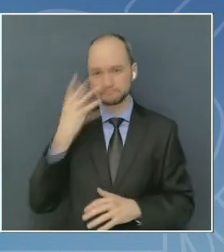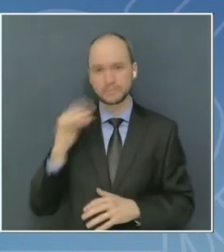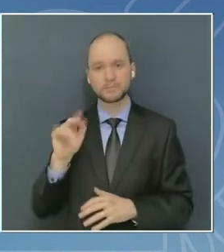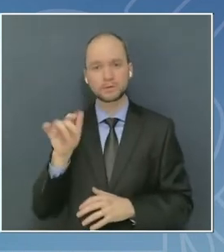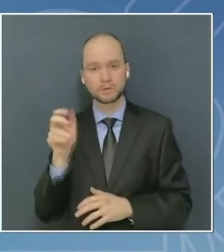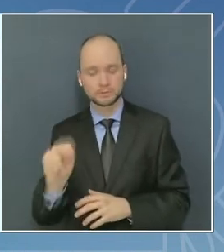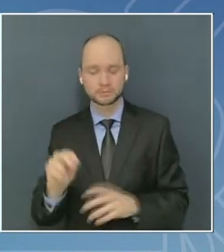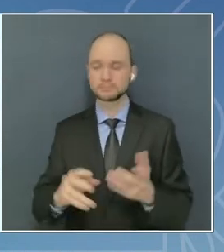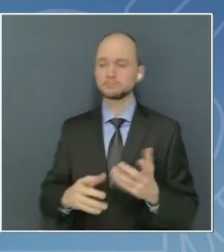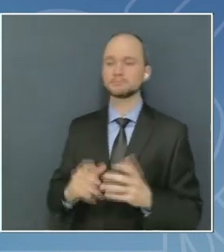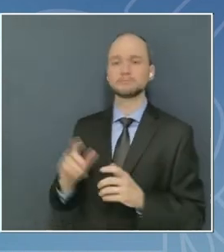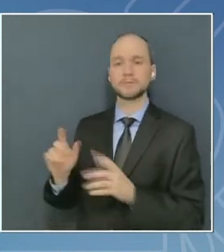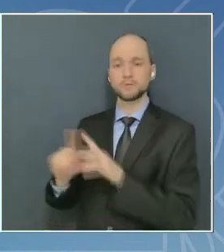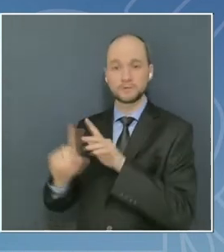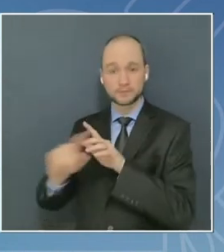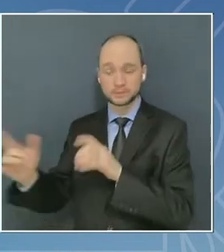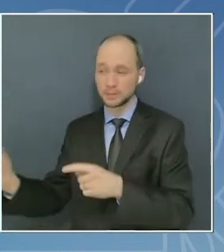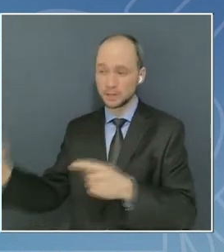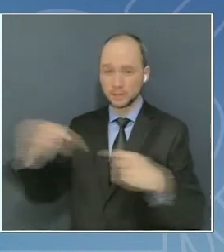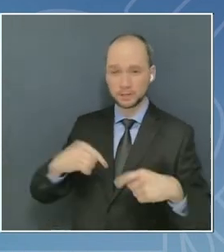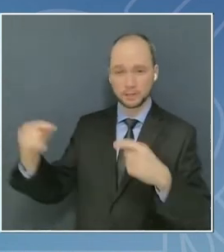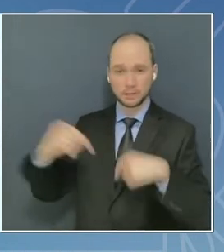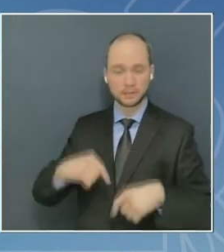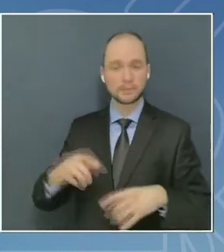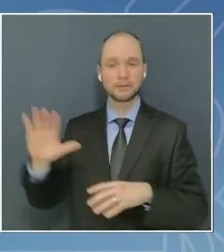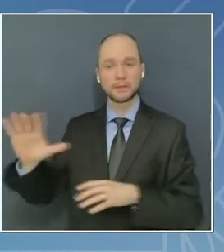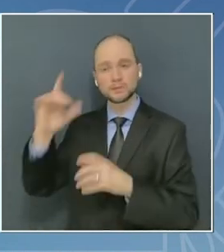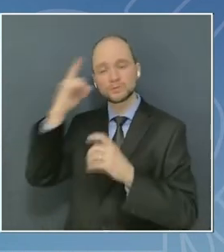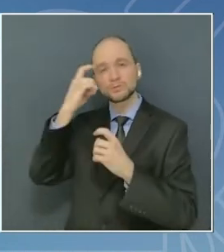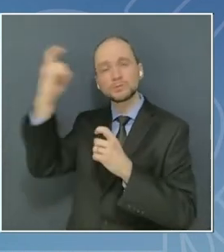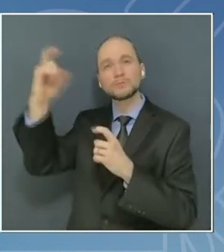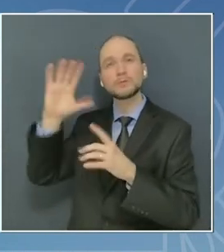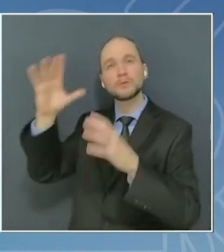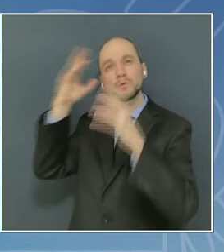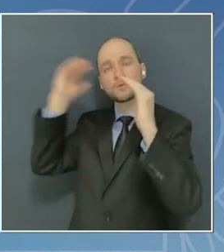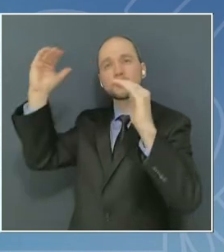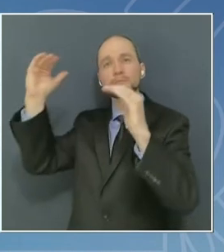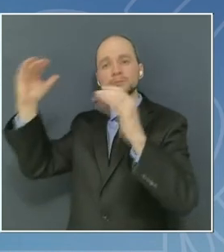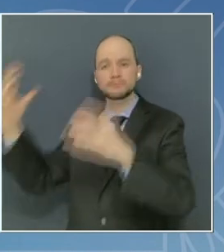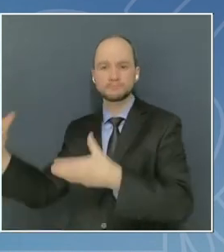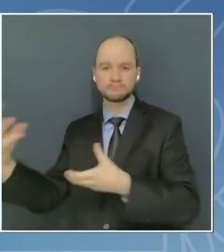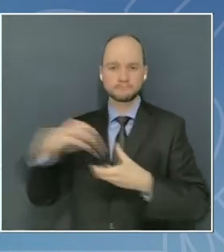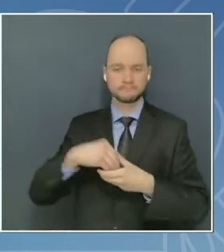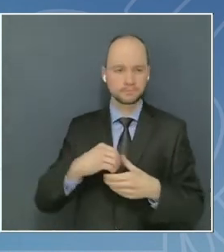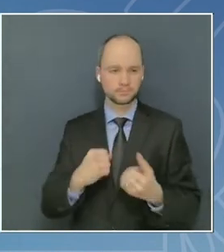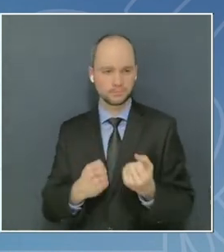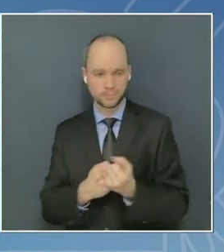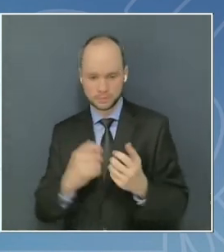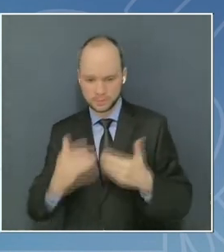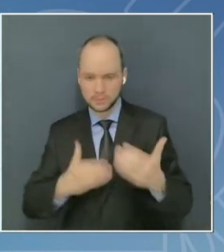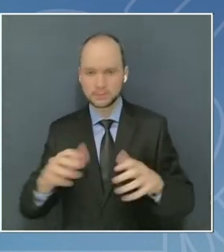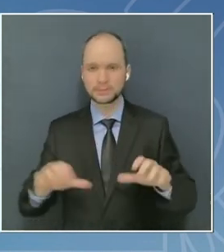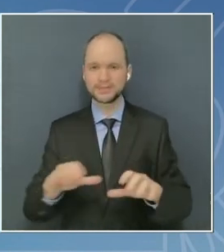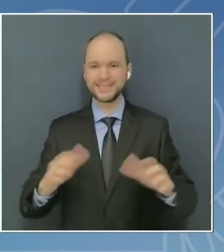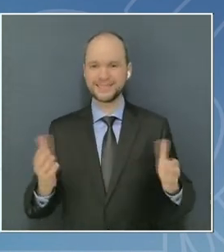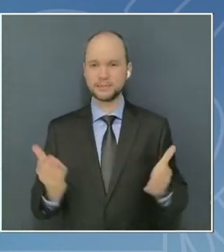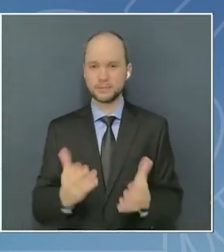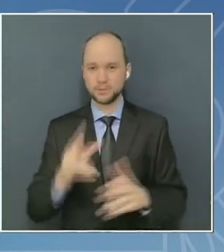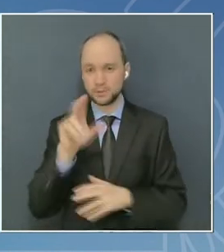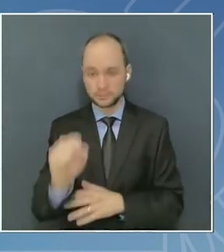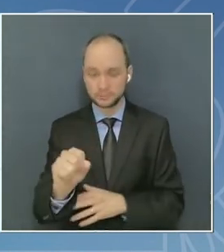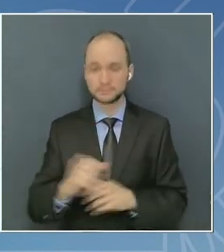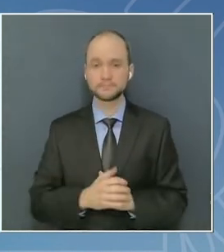and ambition and hopes and dreams and rich cultural heritage and determination to succeed into their new lives here in